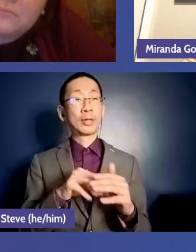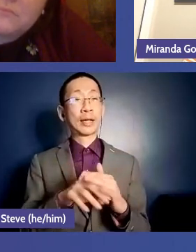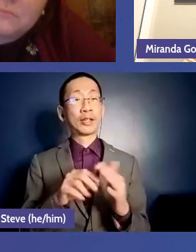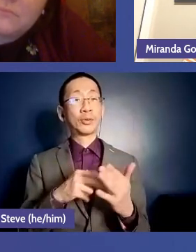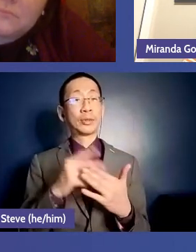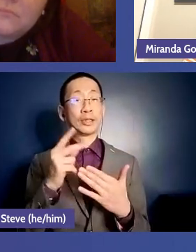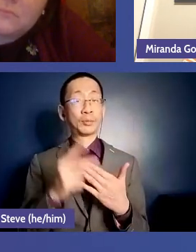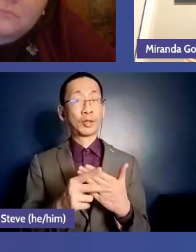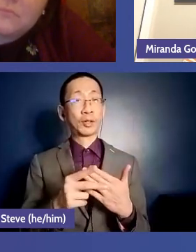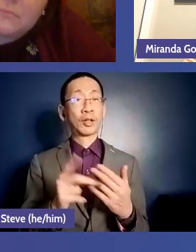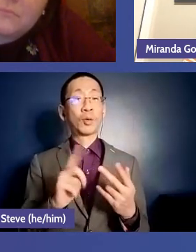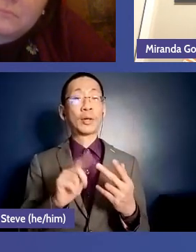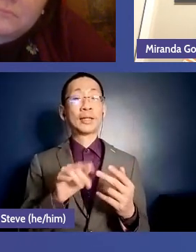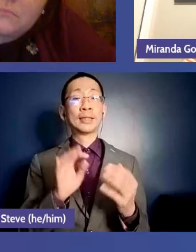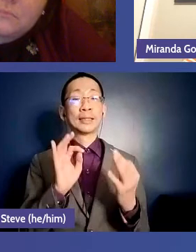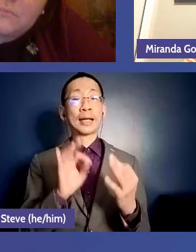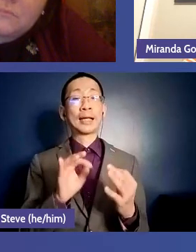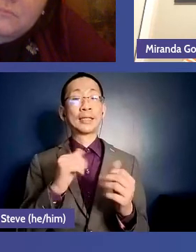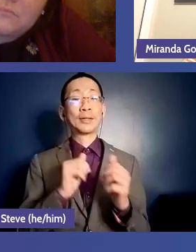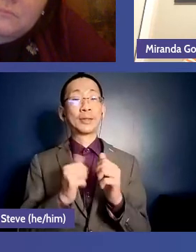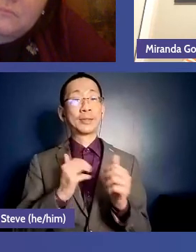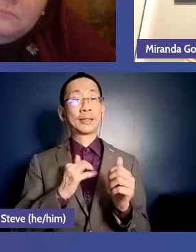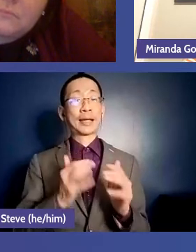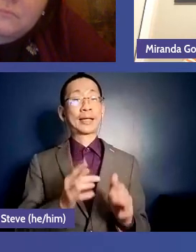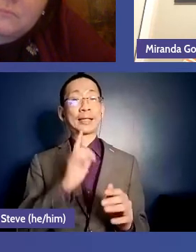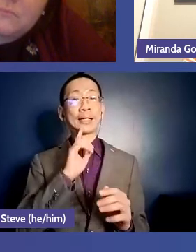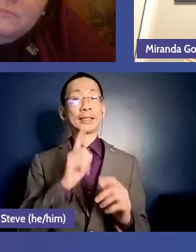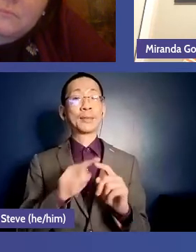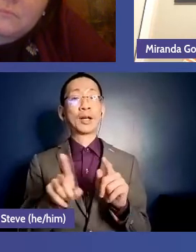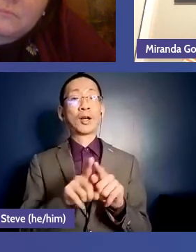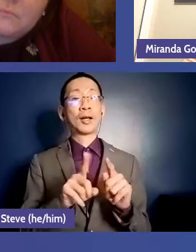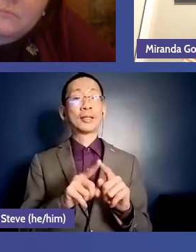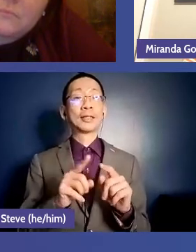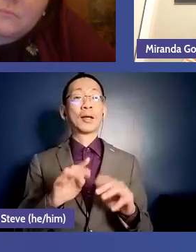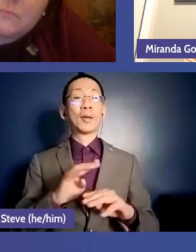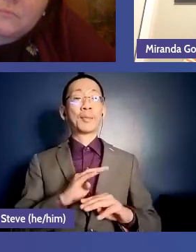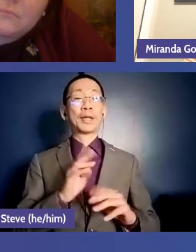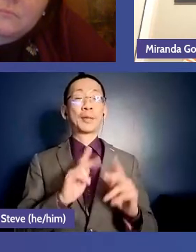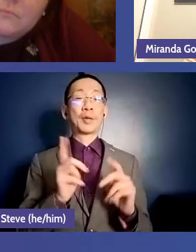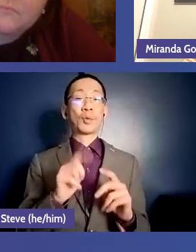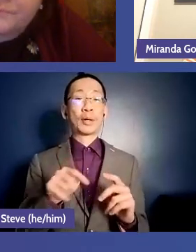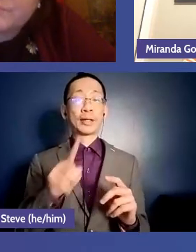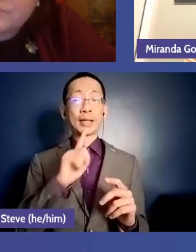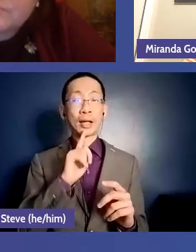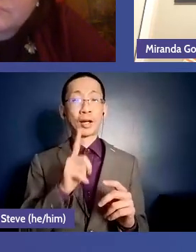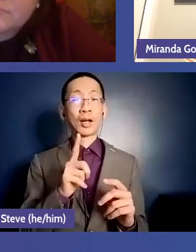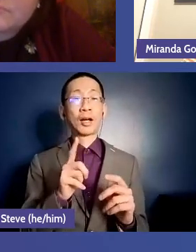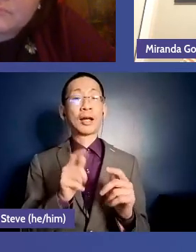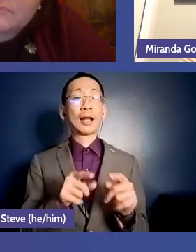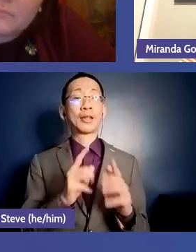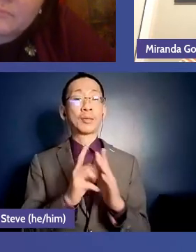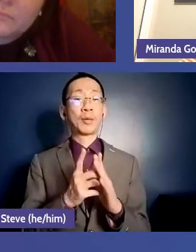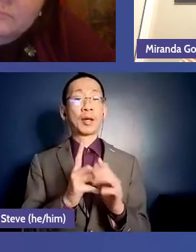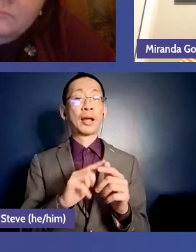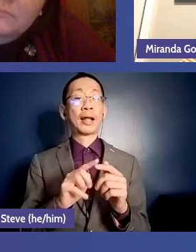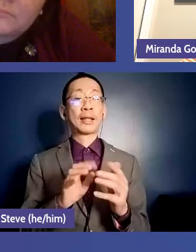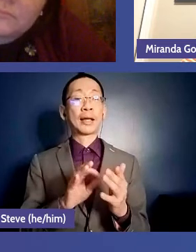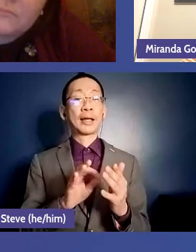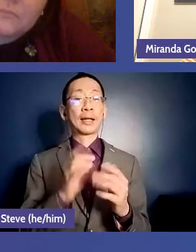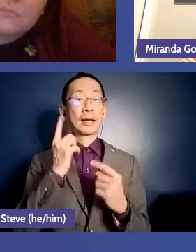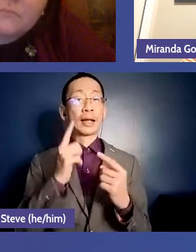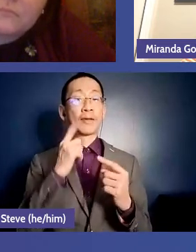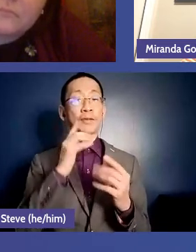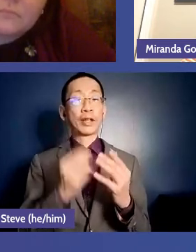programs, what this ideal candidate is, but also really meeting people where they're out, where they're at the moment, and accounting for their growth moving